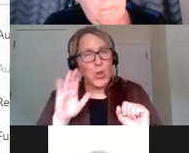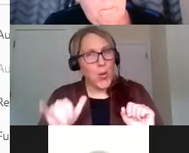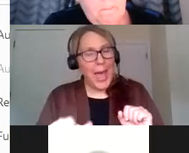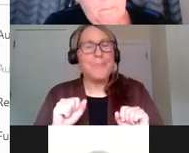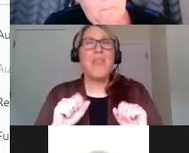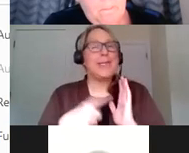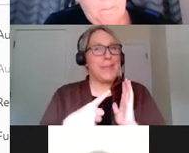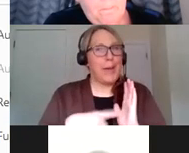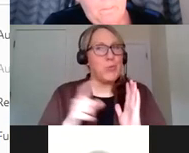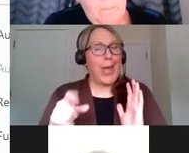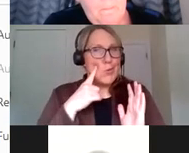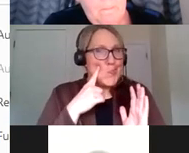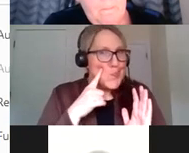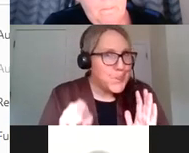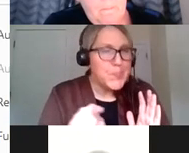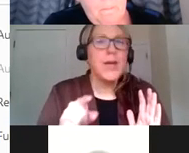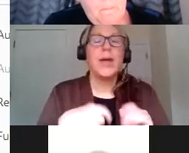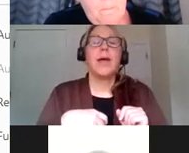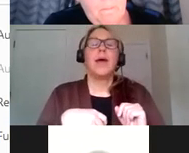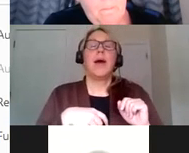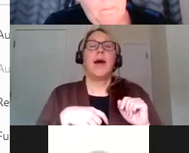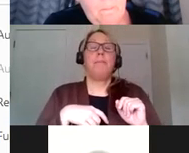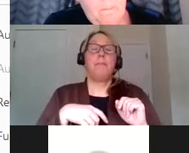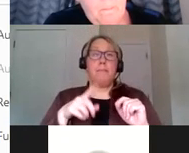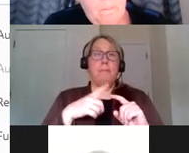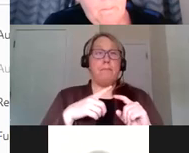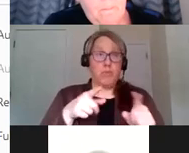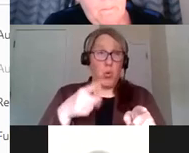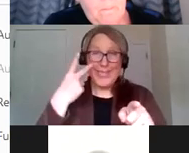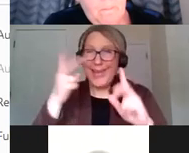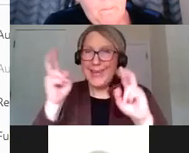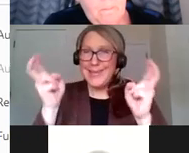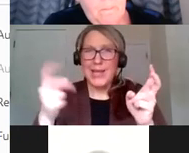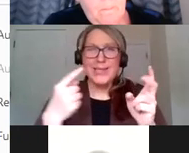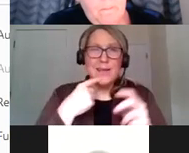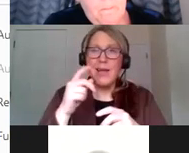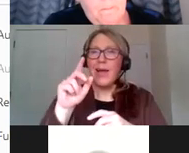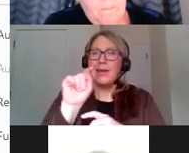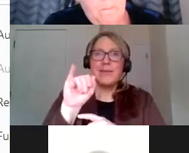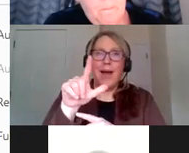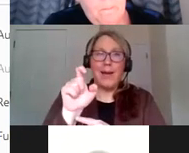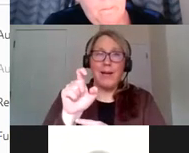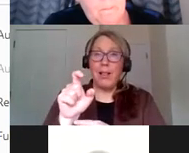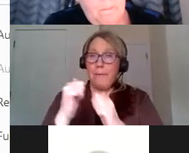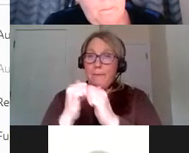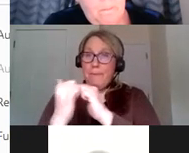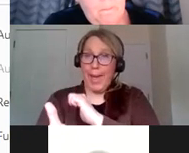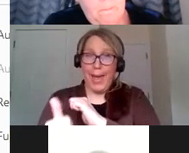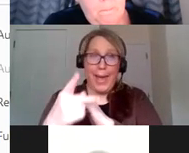sometimes we have to continue. So when we did see this title that says title pass, that is